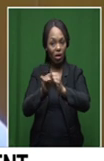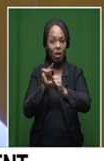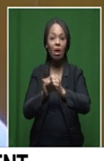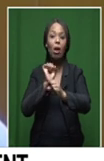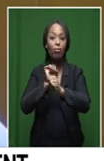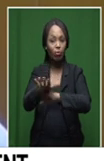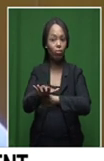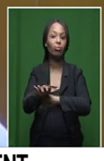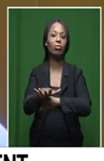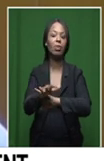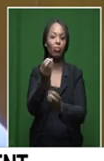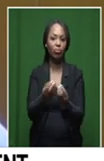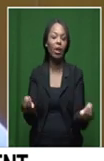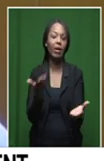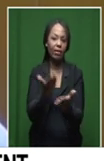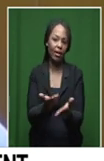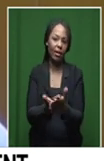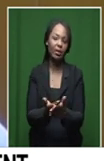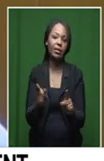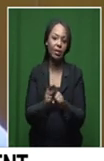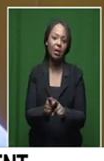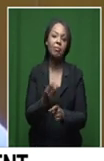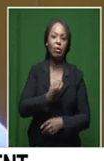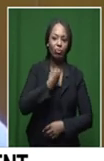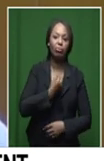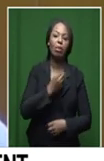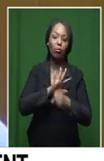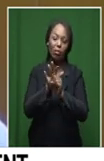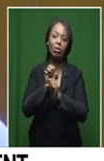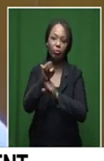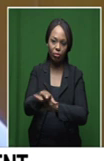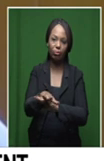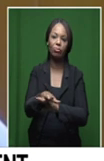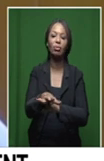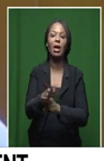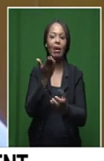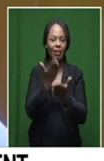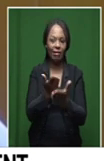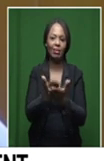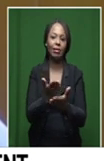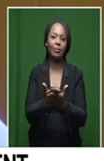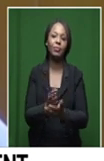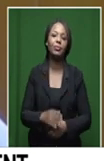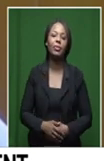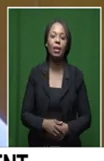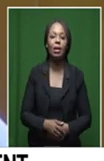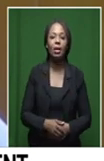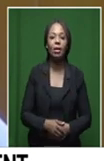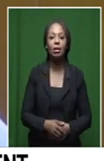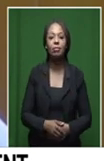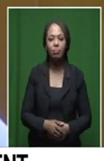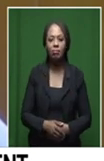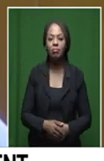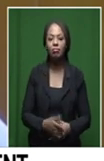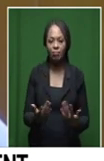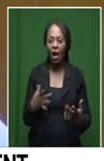children, particularly teenagers and adolescents. It is usually milder, but we do